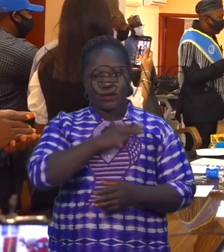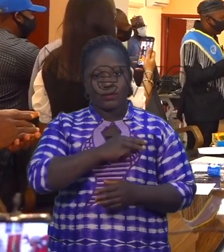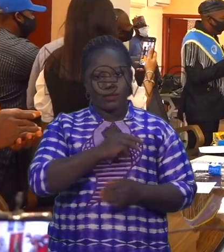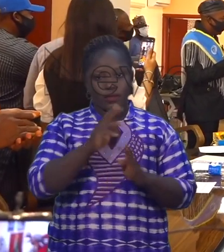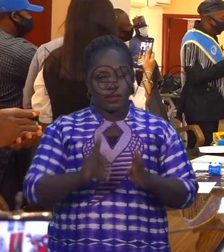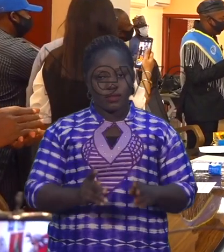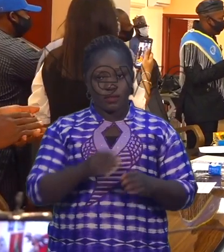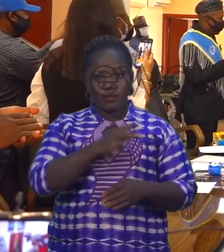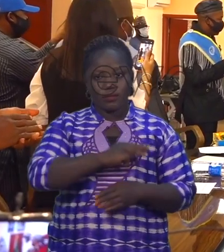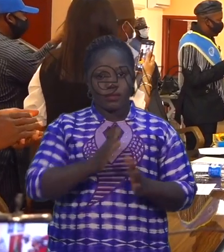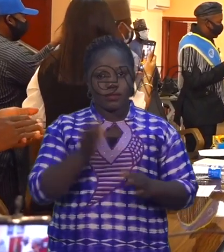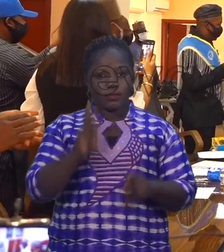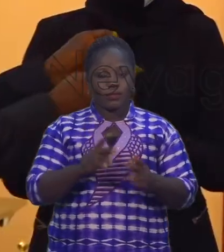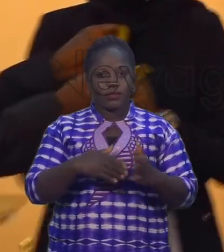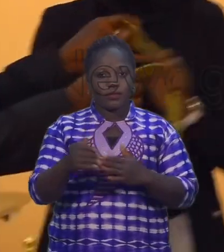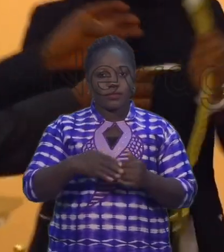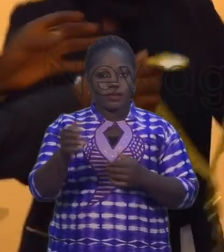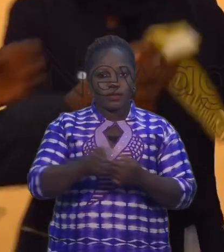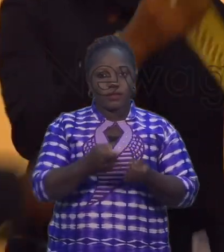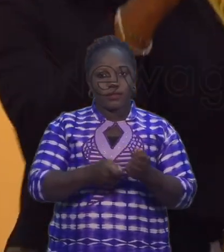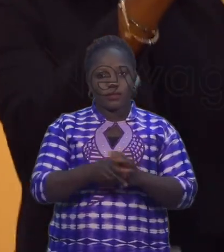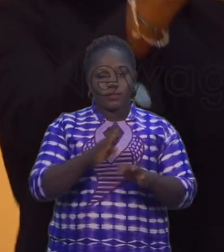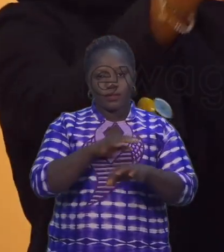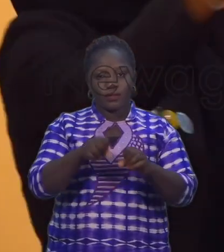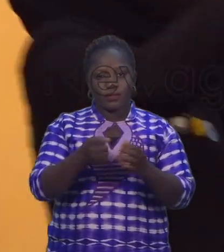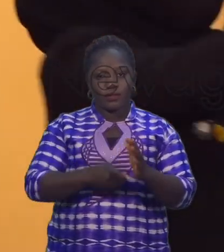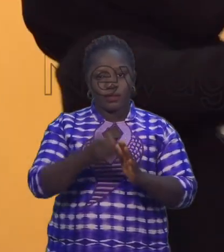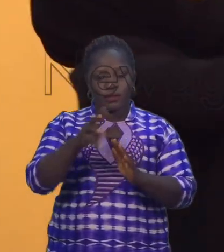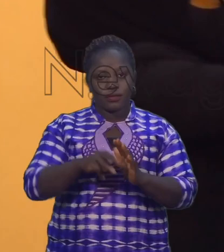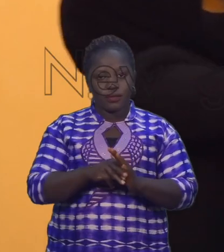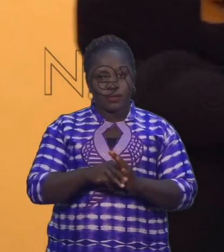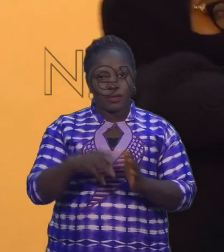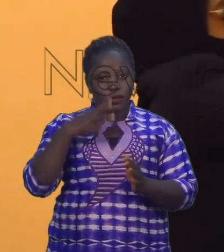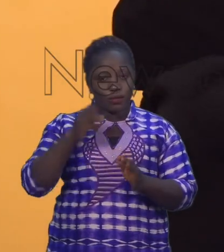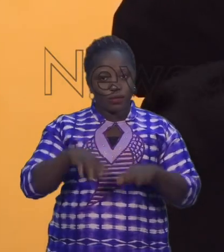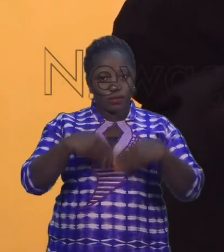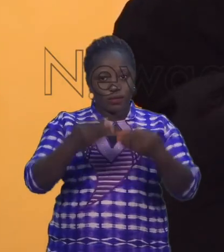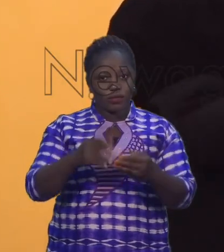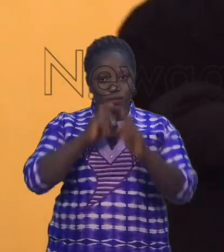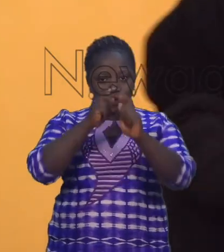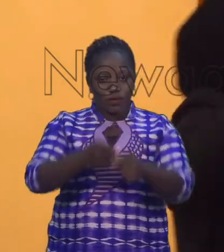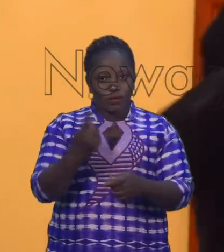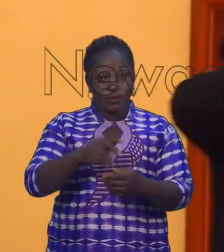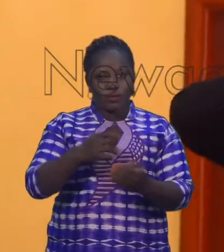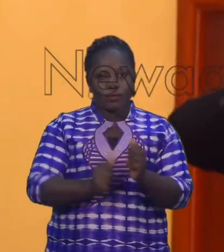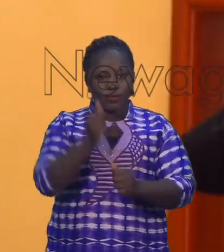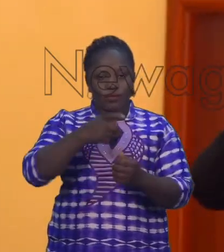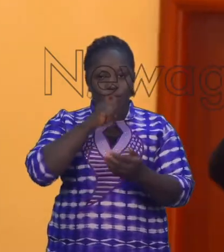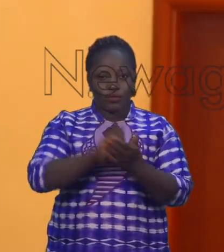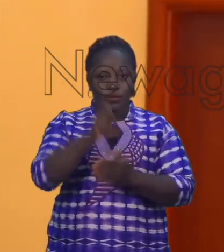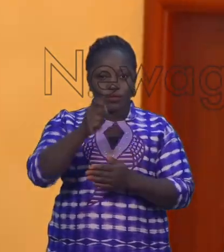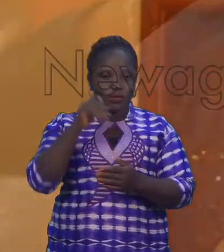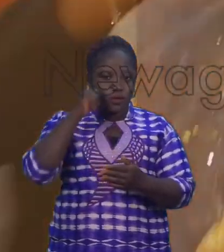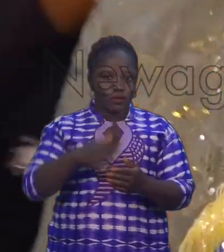The Honorable Minister of Humanitarian Affairs, Disaster Management and Social Development has been awarded the Most Trusted Woman in